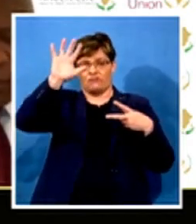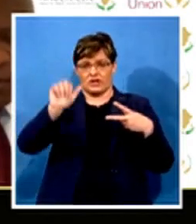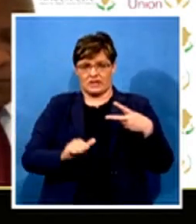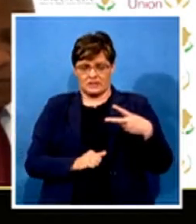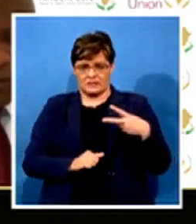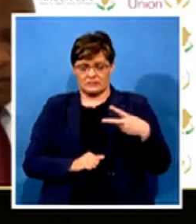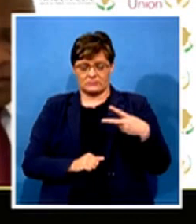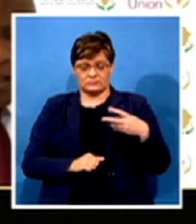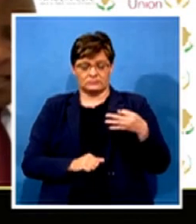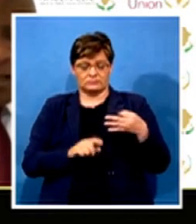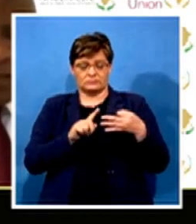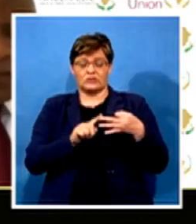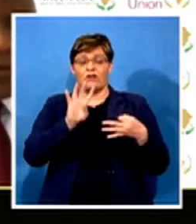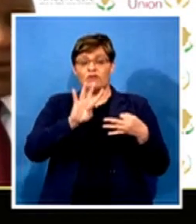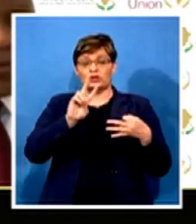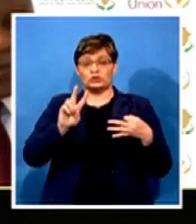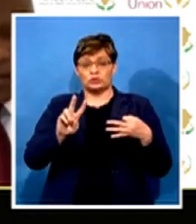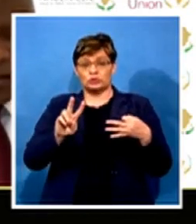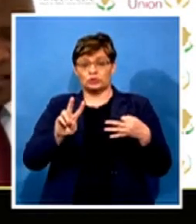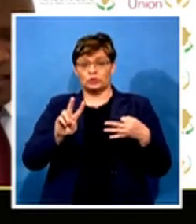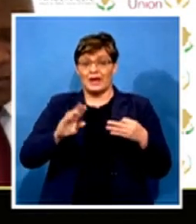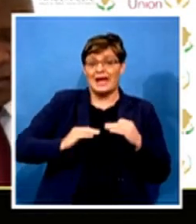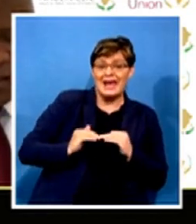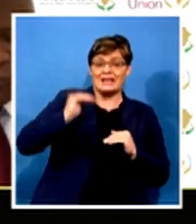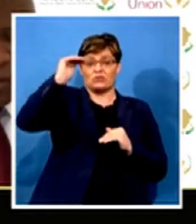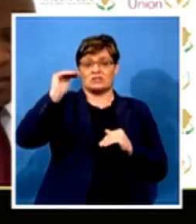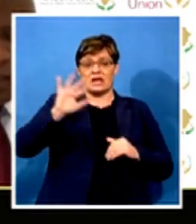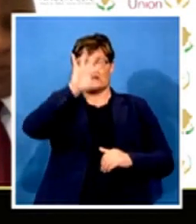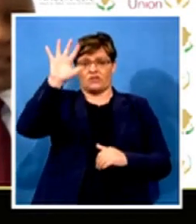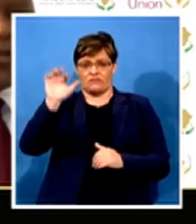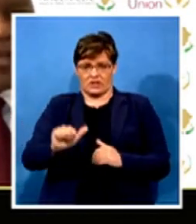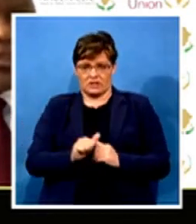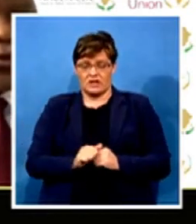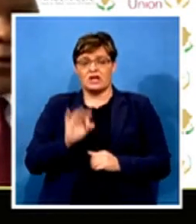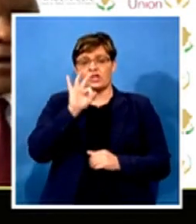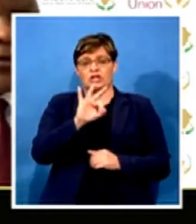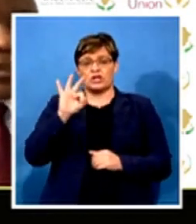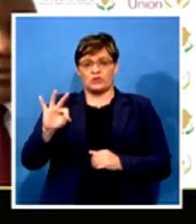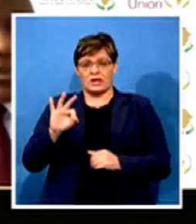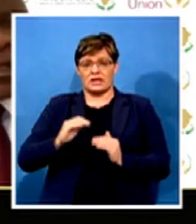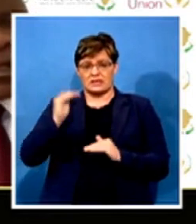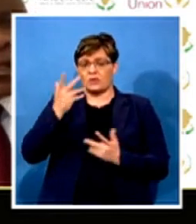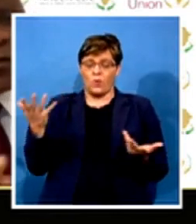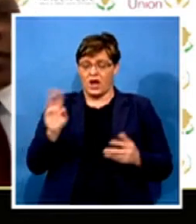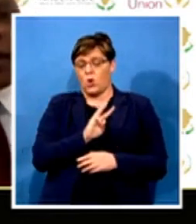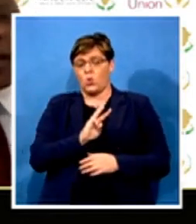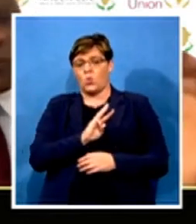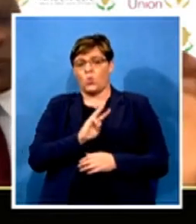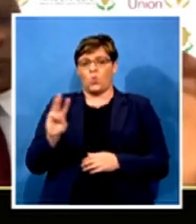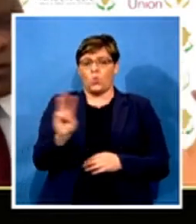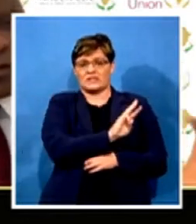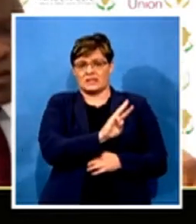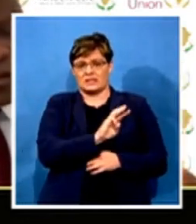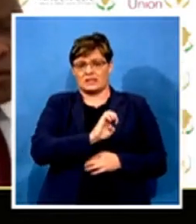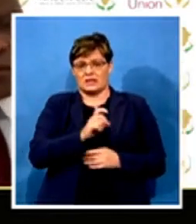in Southern Africa, and 33% increase in Western Africa. So at least two of our regions, global, if